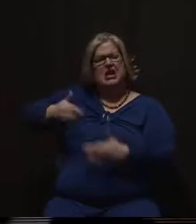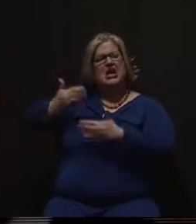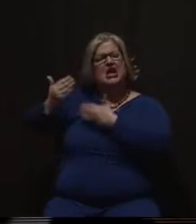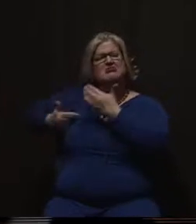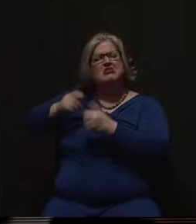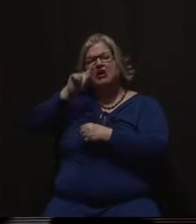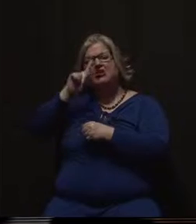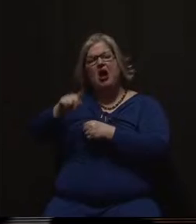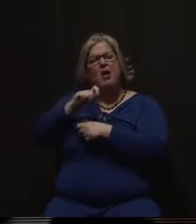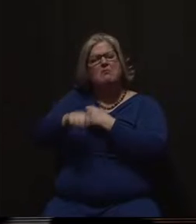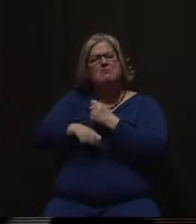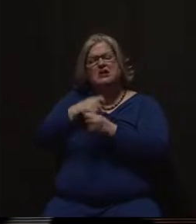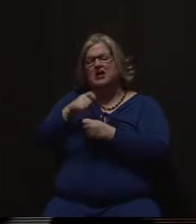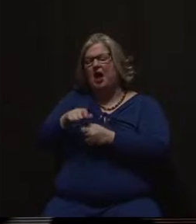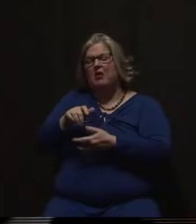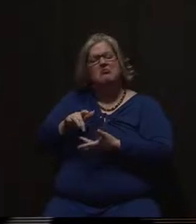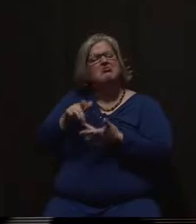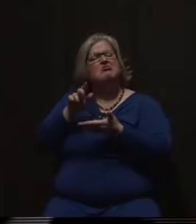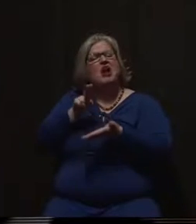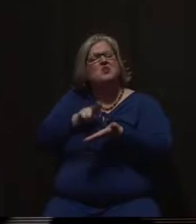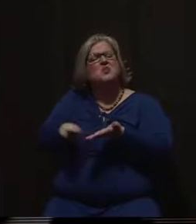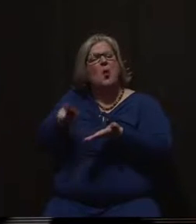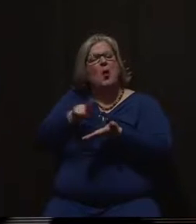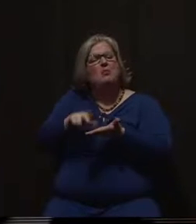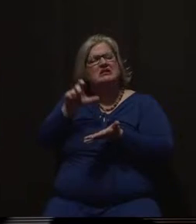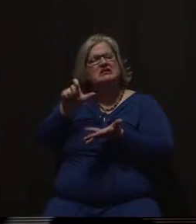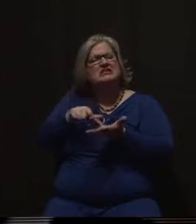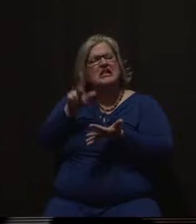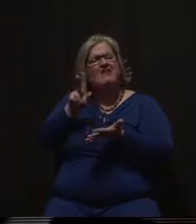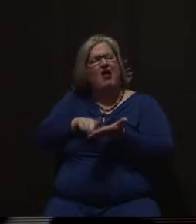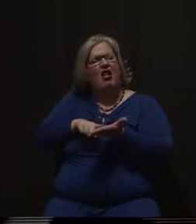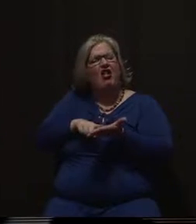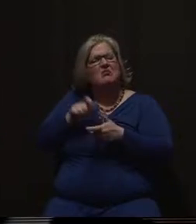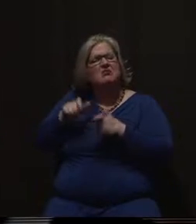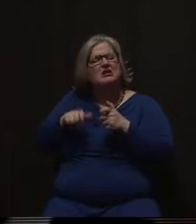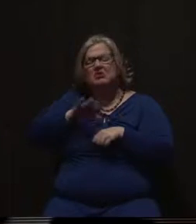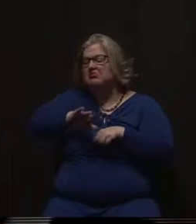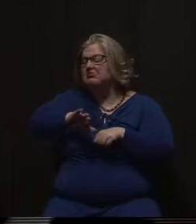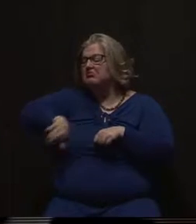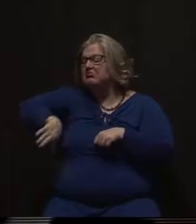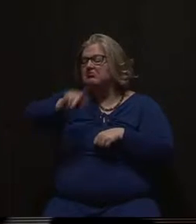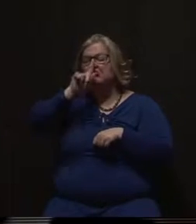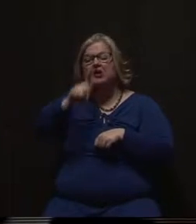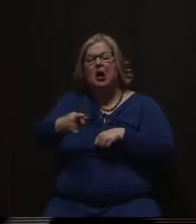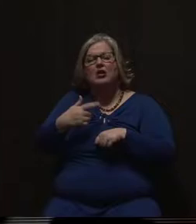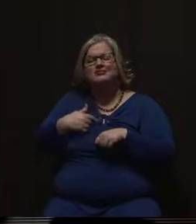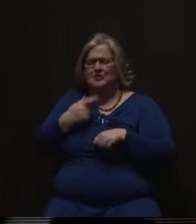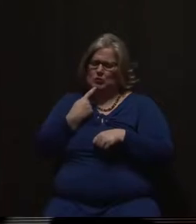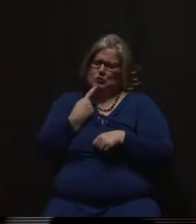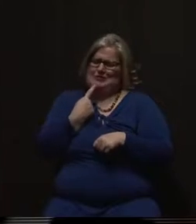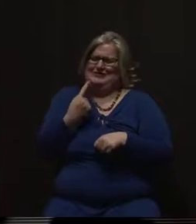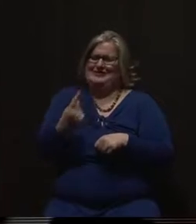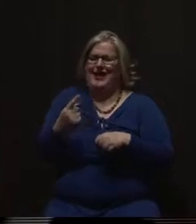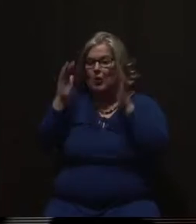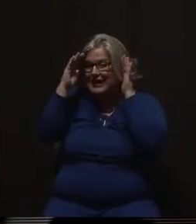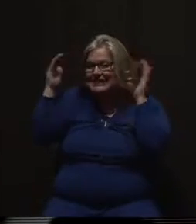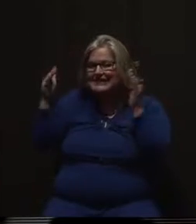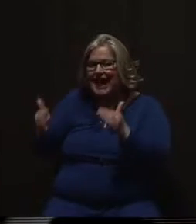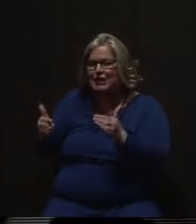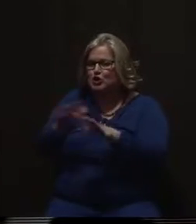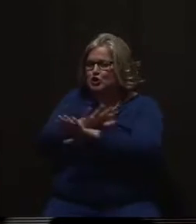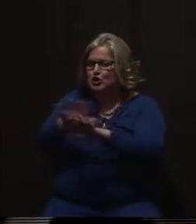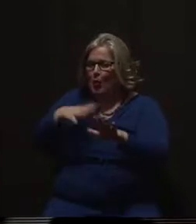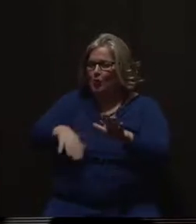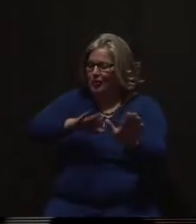civilize, and all these awful things. I don't want to really say them all, because then the brain is